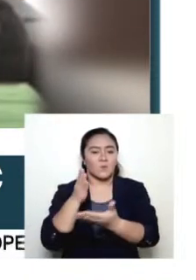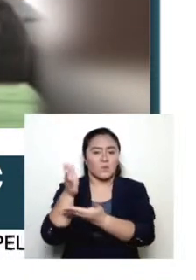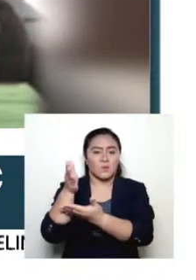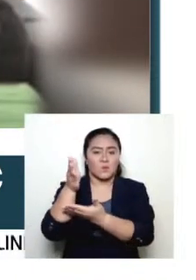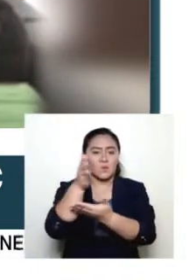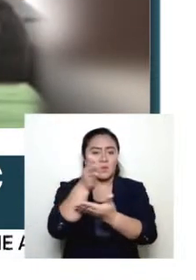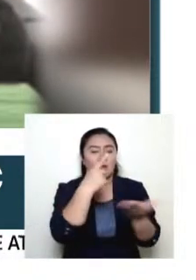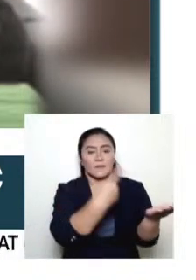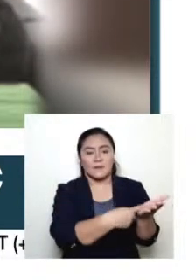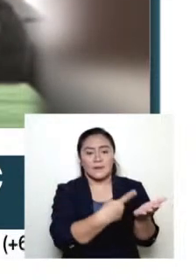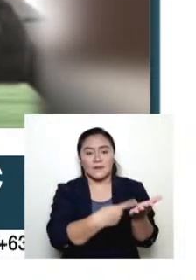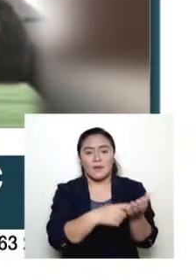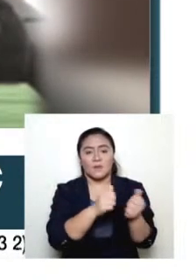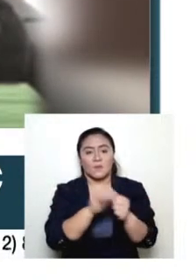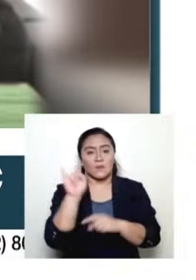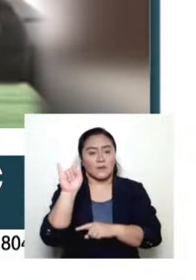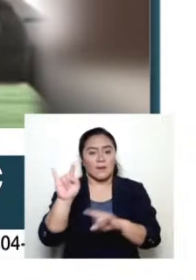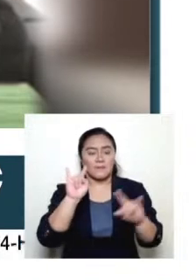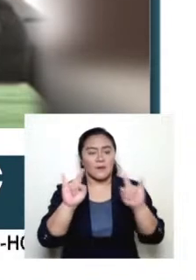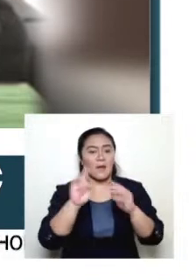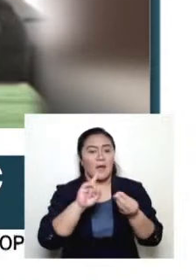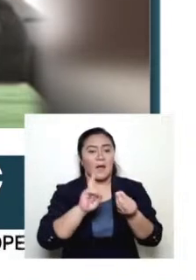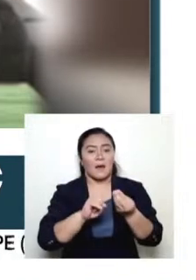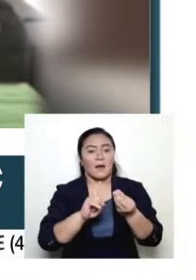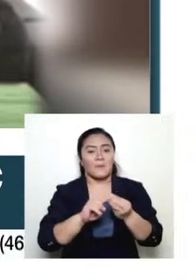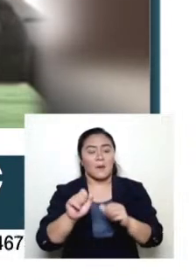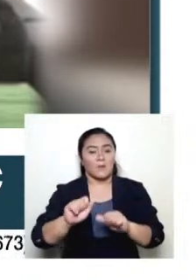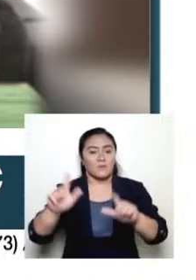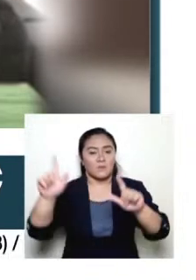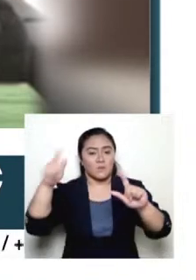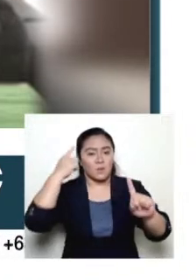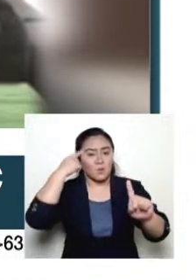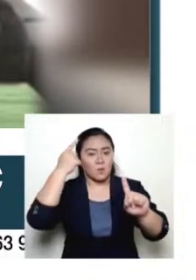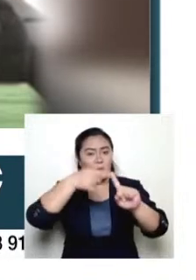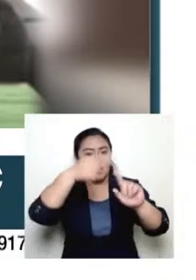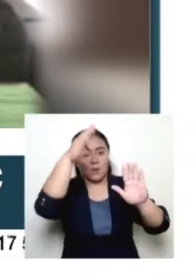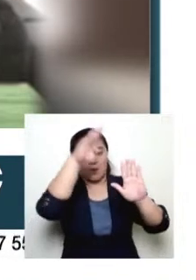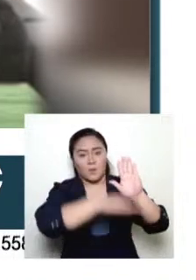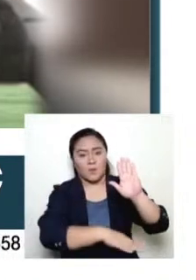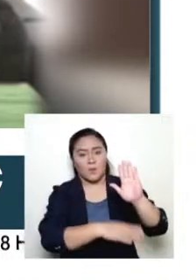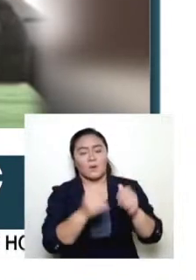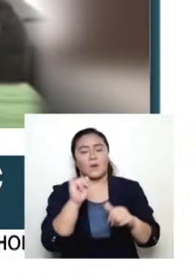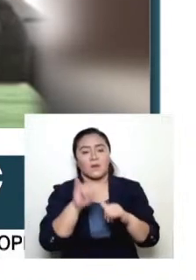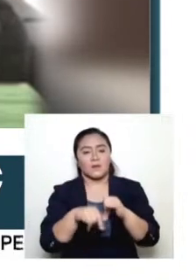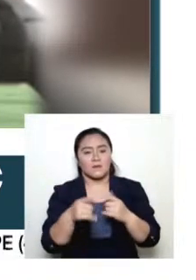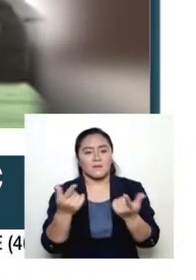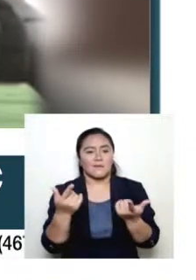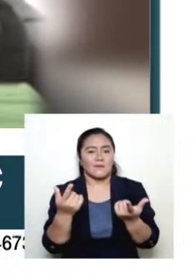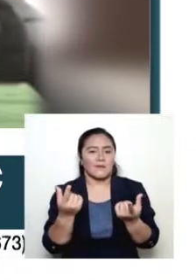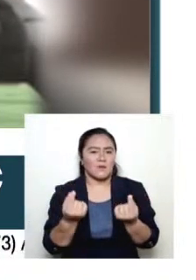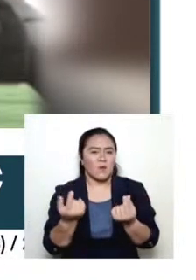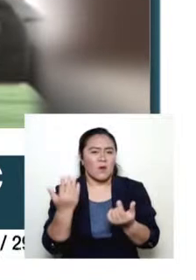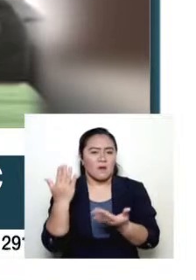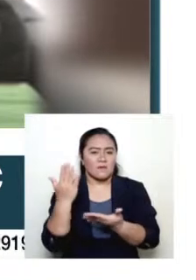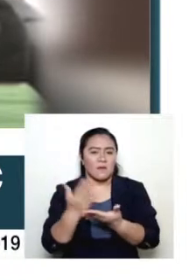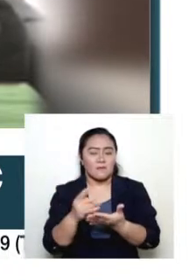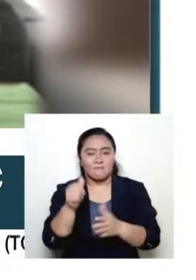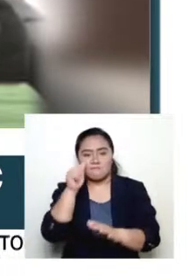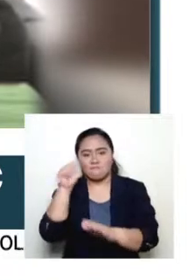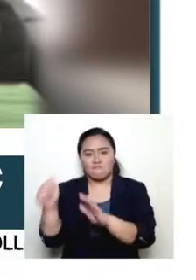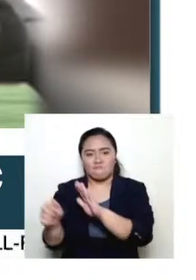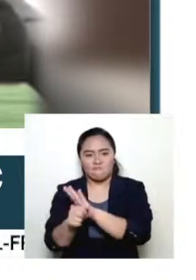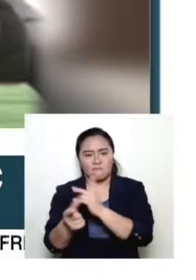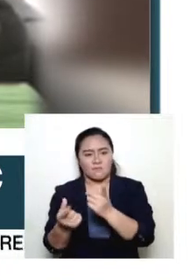discussing with the media his platform of unity, rather than resorting to underhanded campaigns against VP